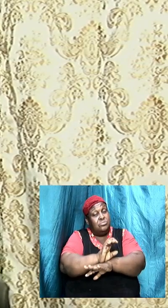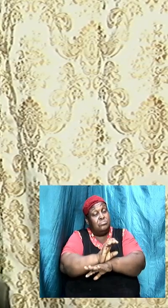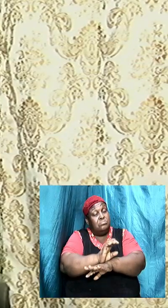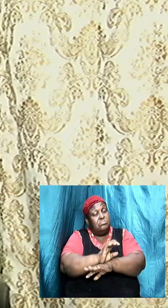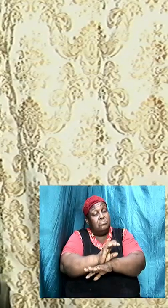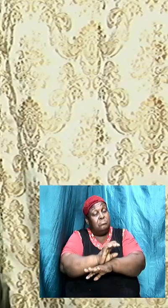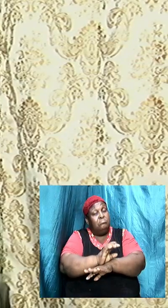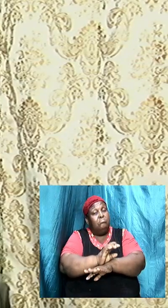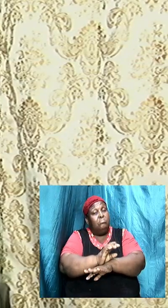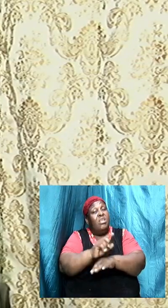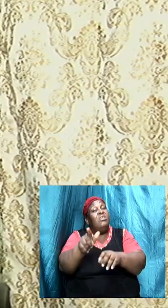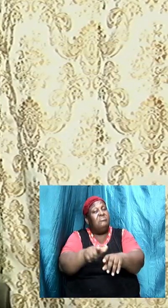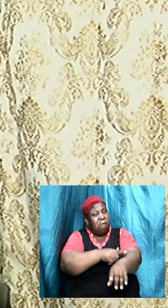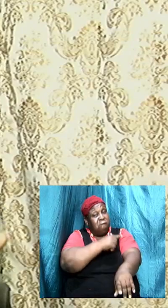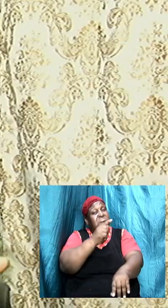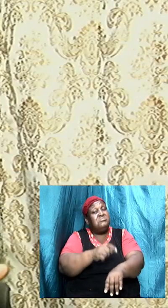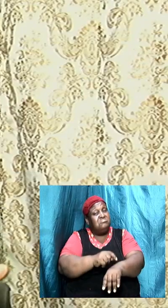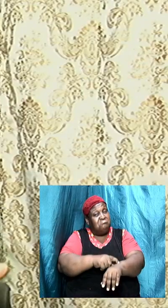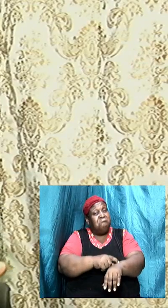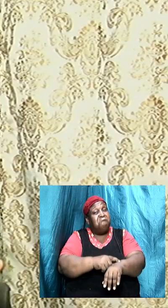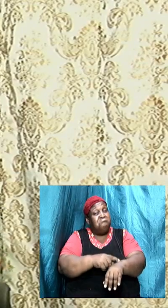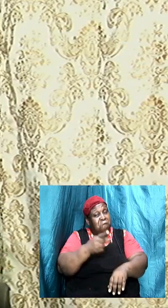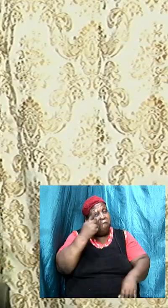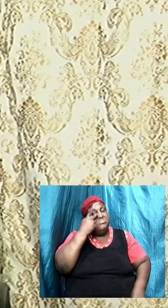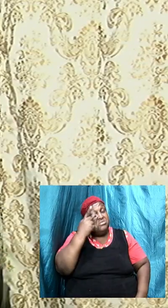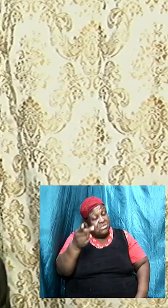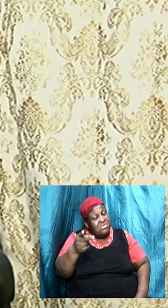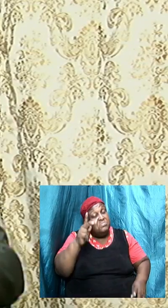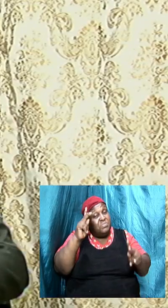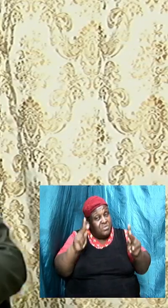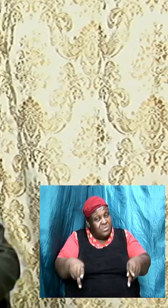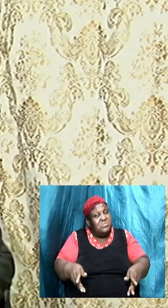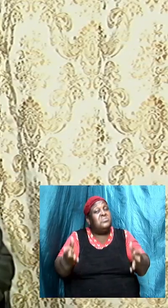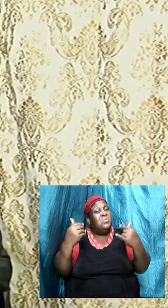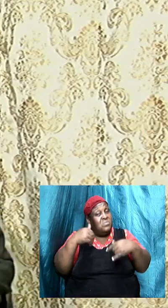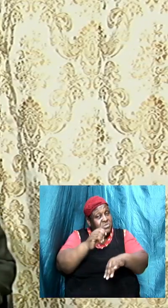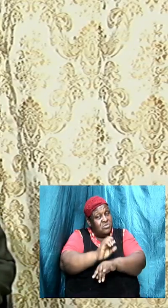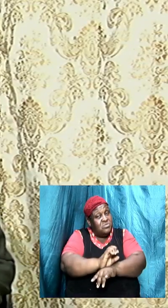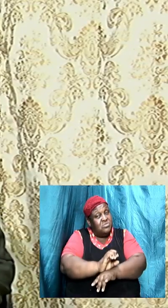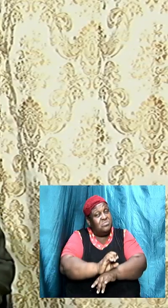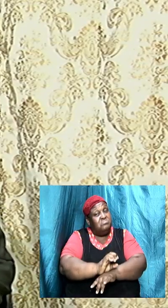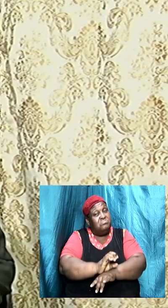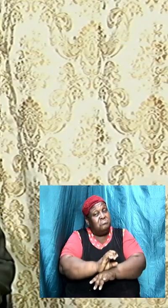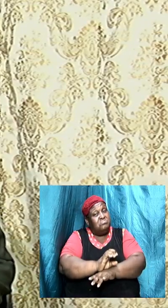yes, a good little while. I've seen persons